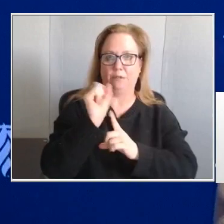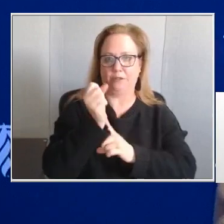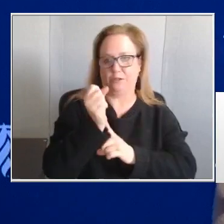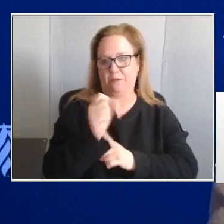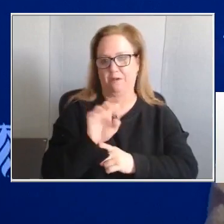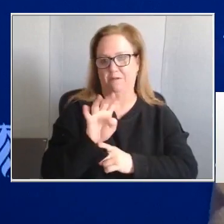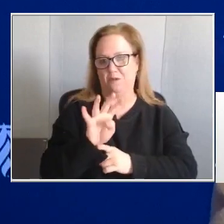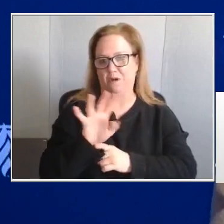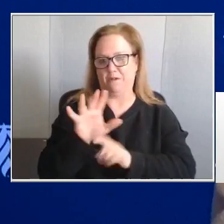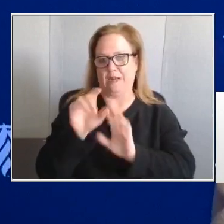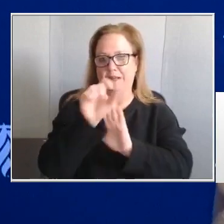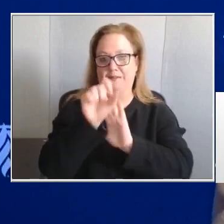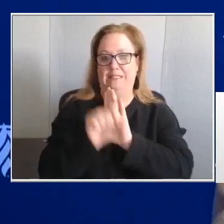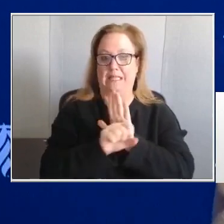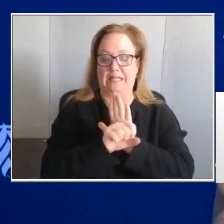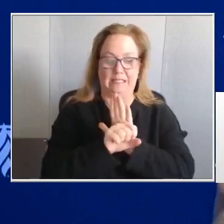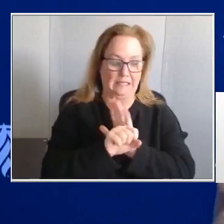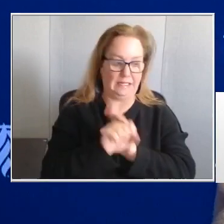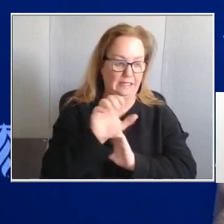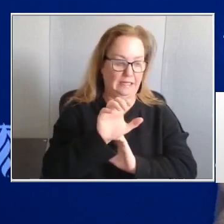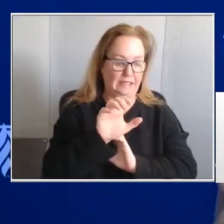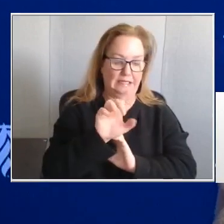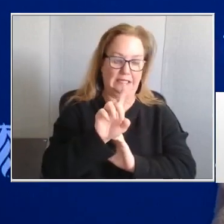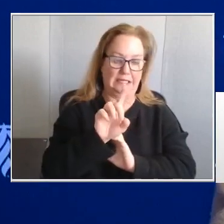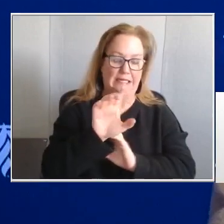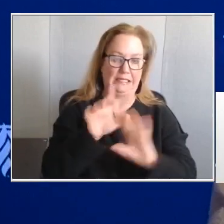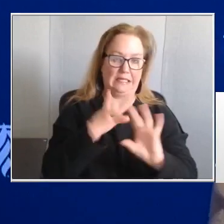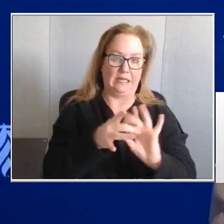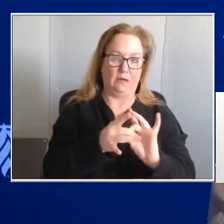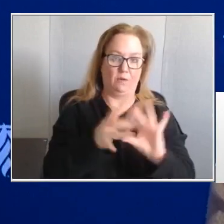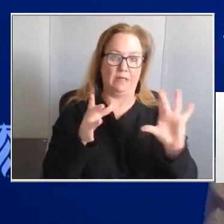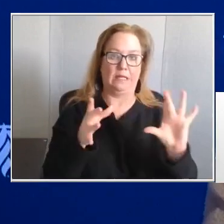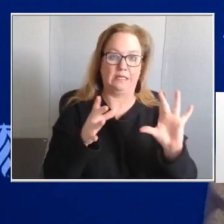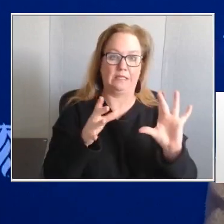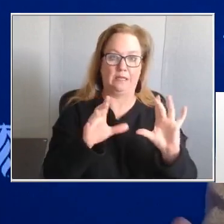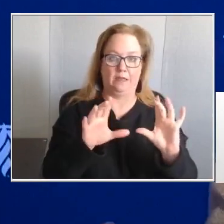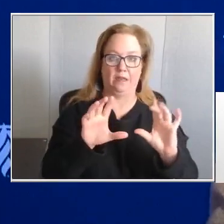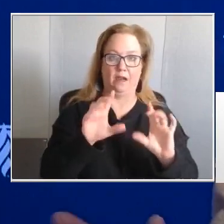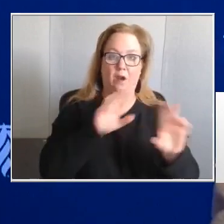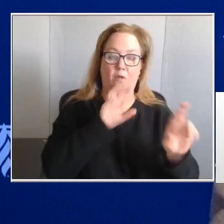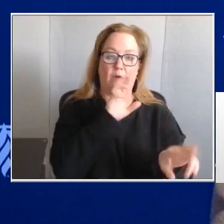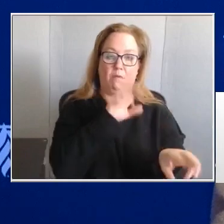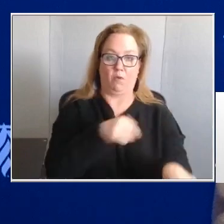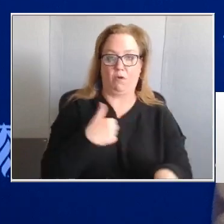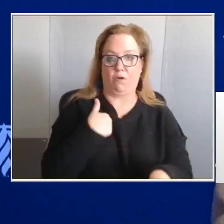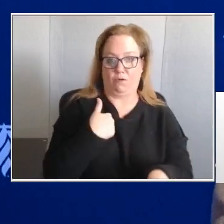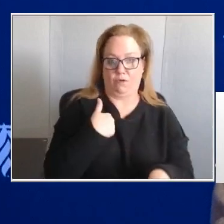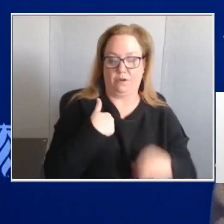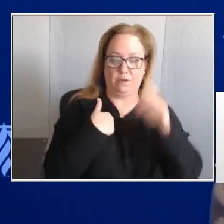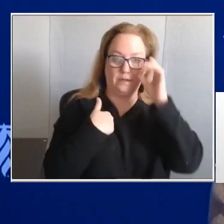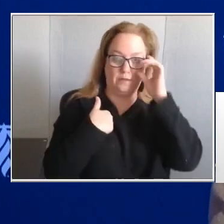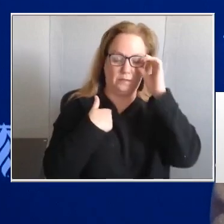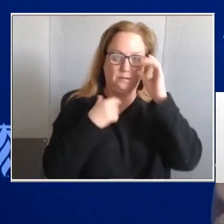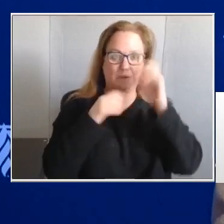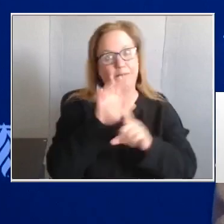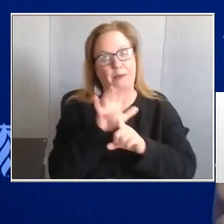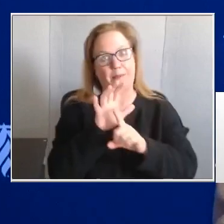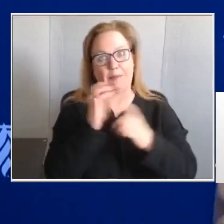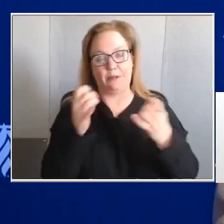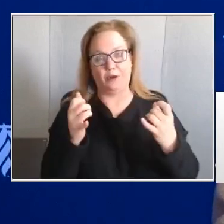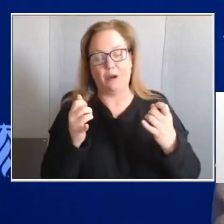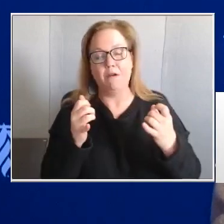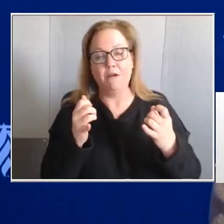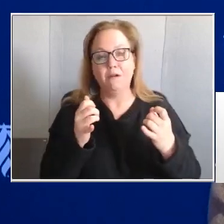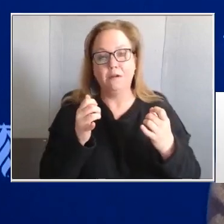5 states. And the CDC released a updated report in the last couple of weeks, which is why it's been so popular in the headlines, noting